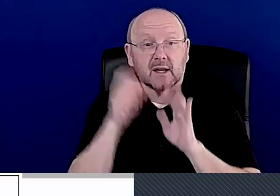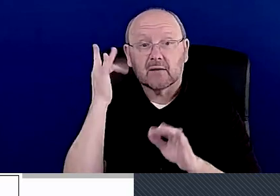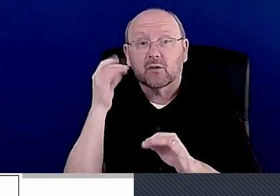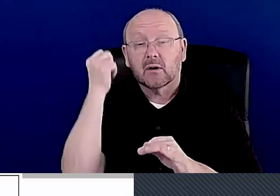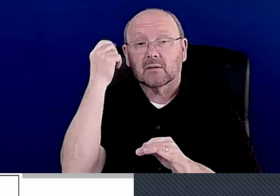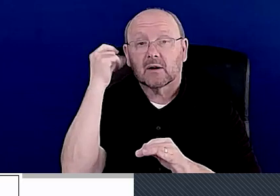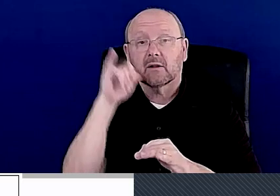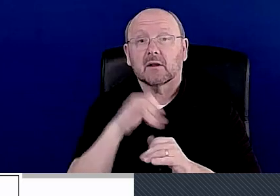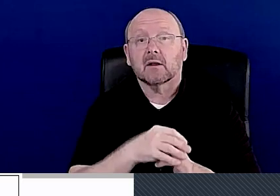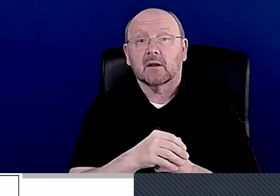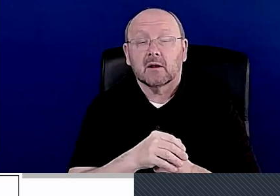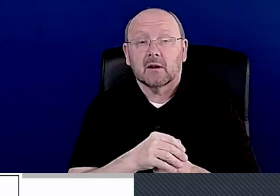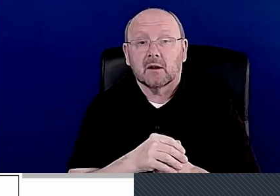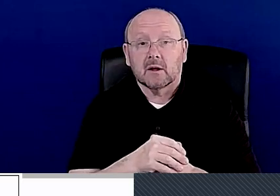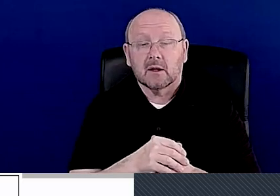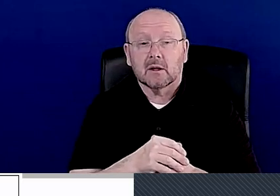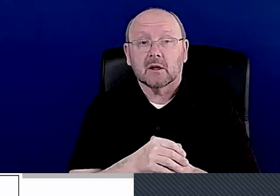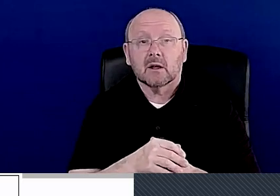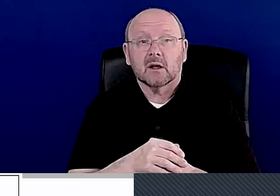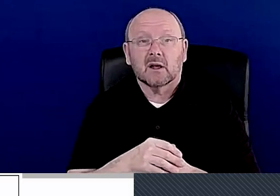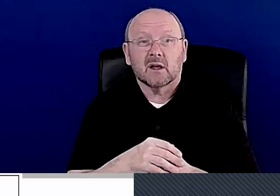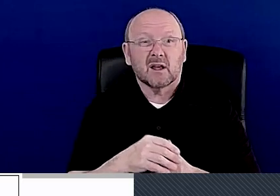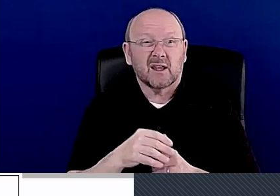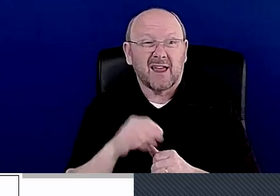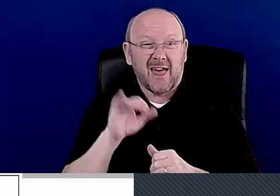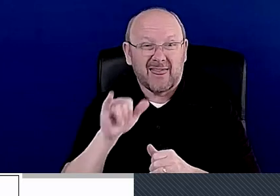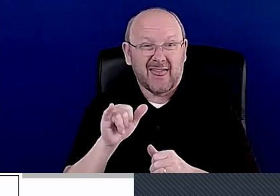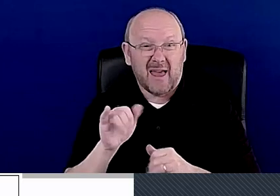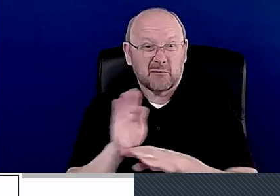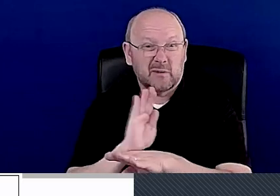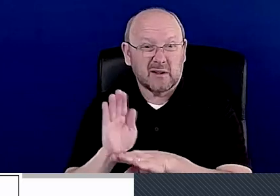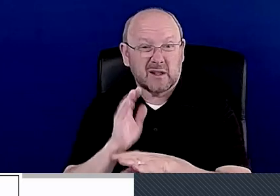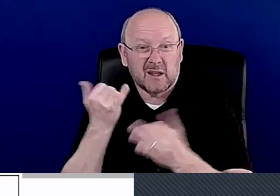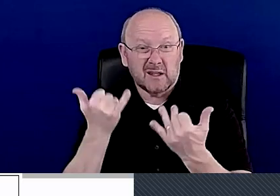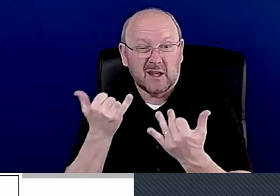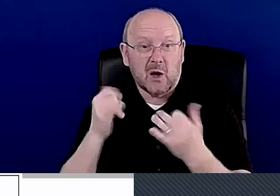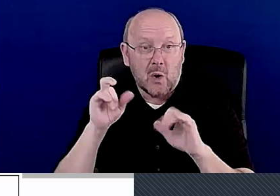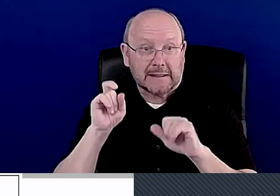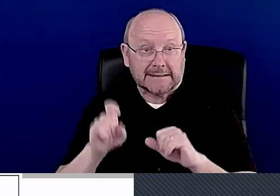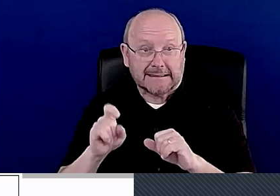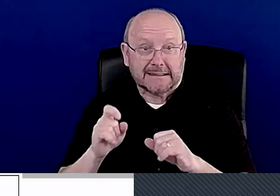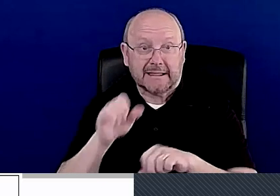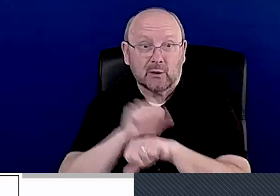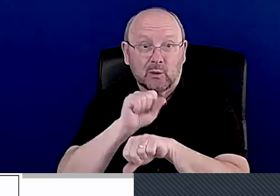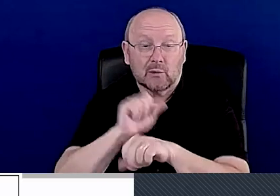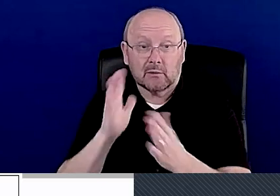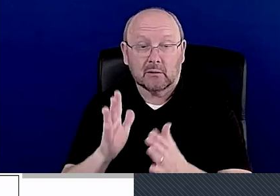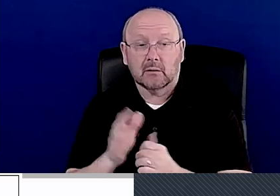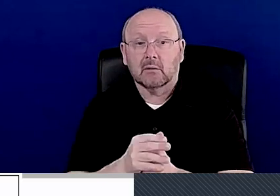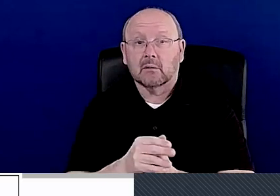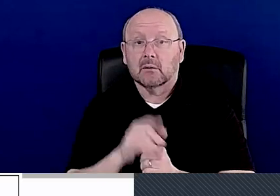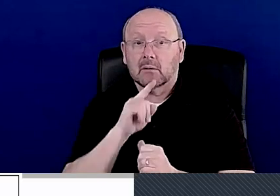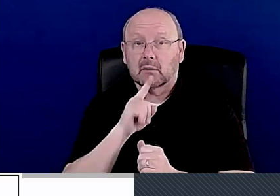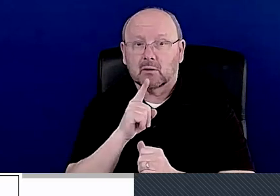need for employment in the healthcare industry. So that's why this is happening. So this is all it's a